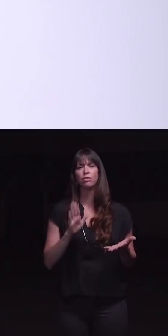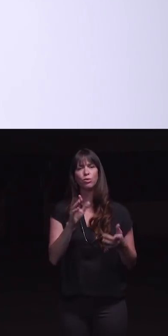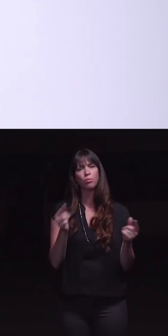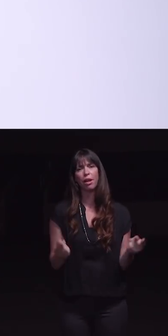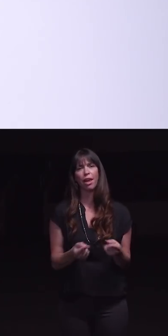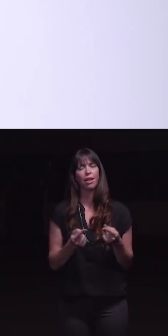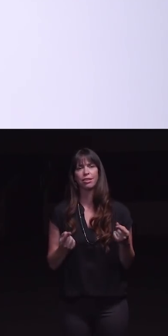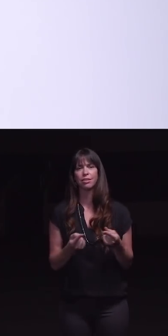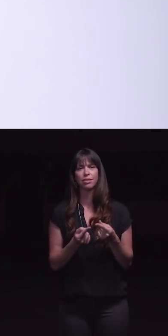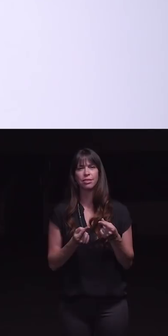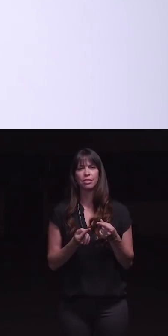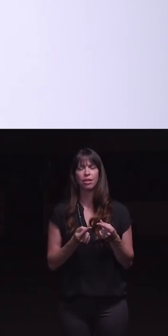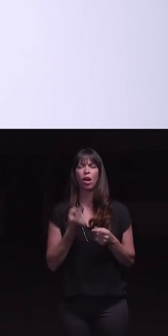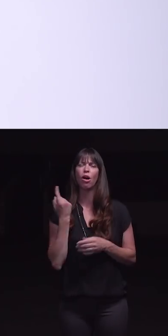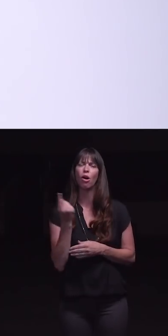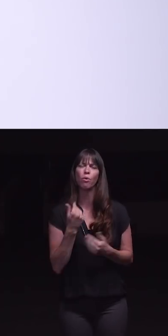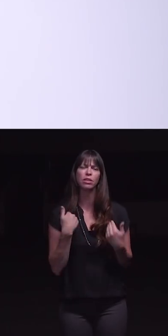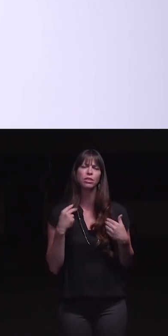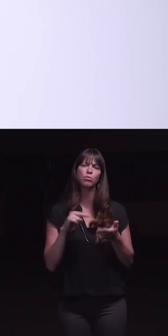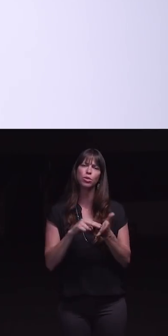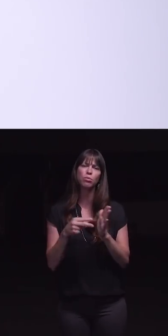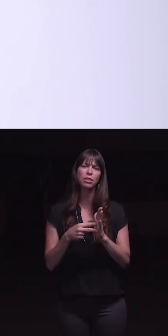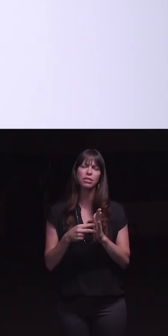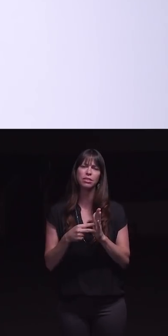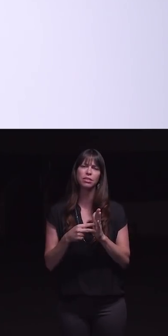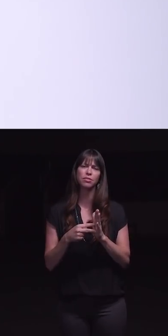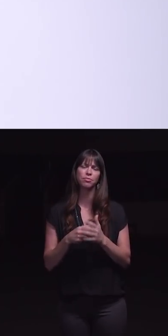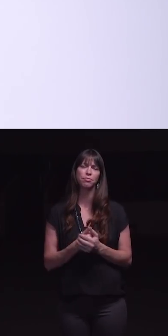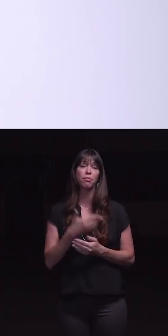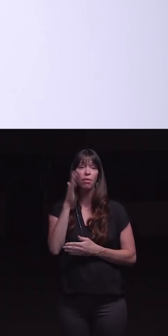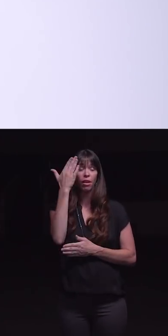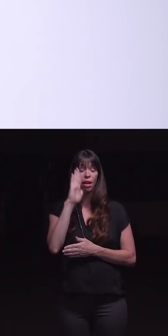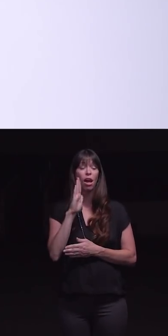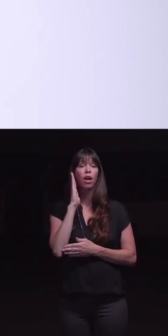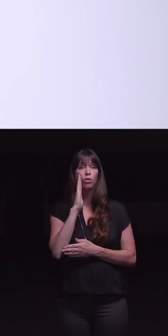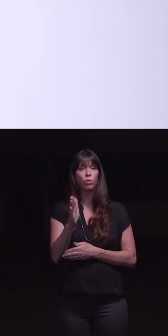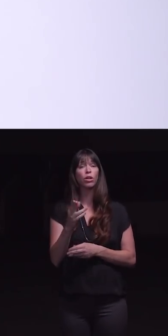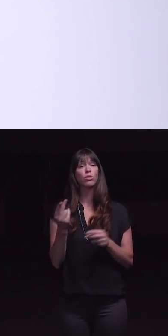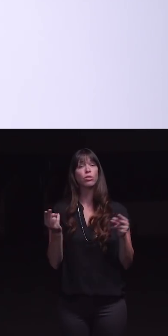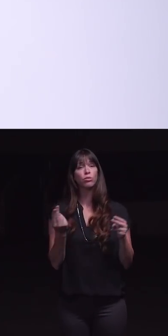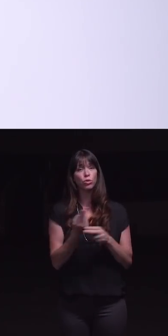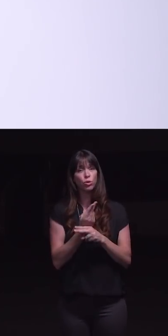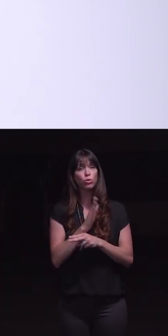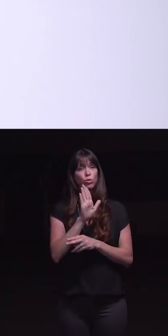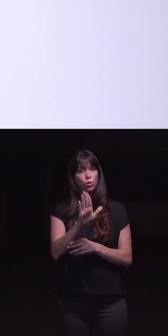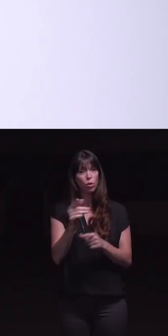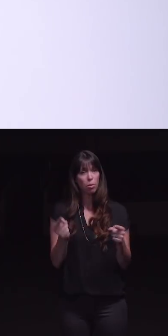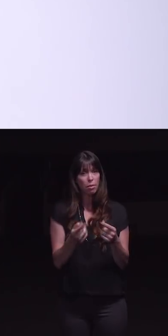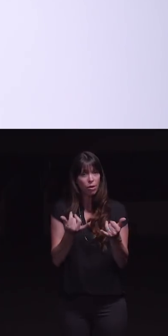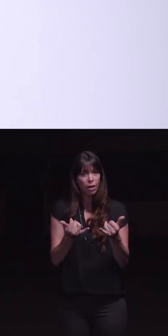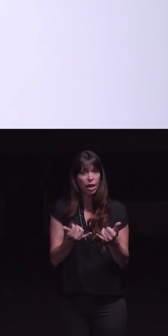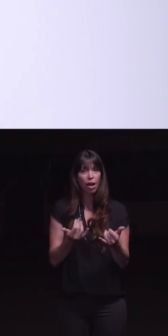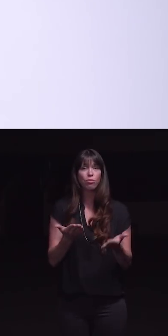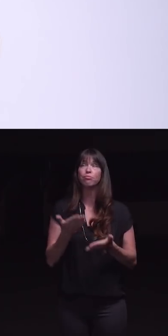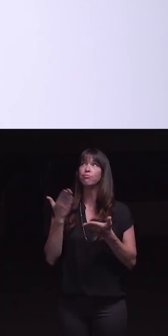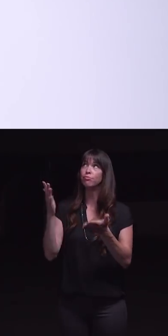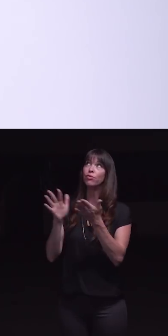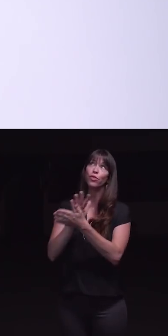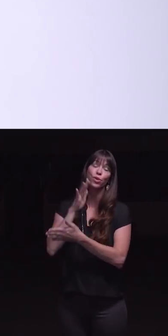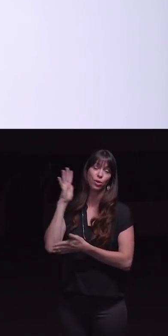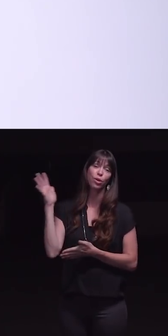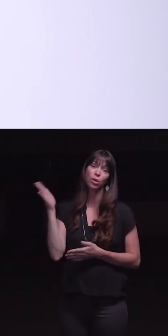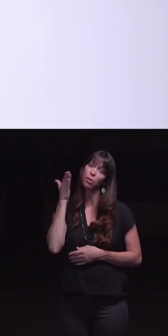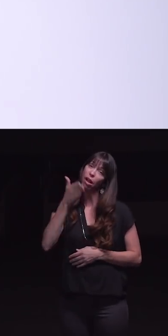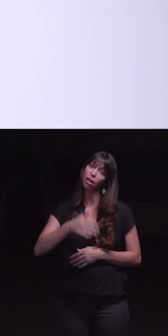pain. Your God will use the pain that you're in right now for his glory. And you know this,